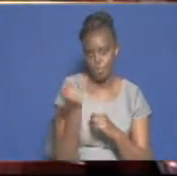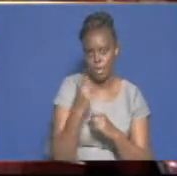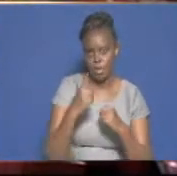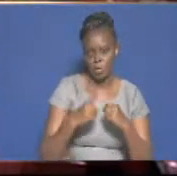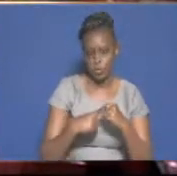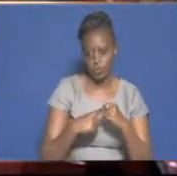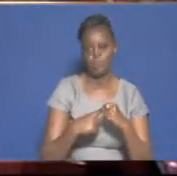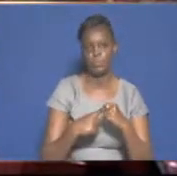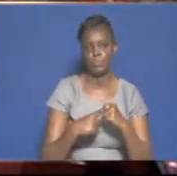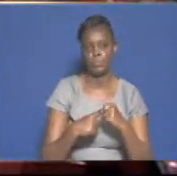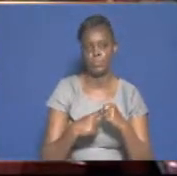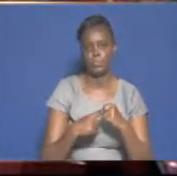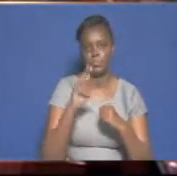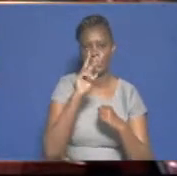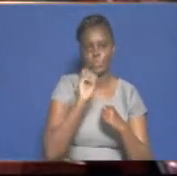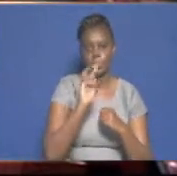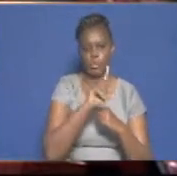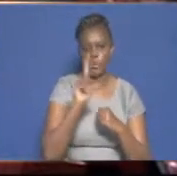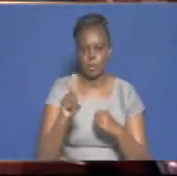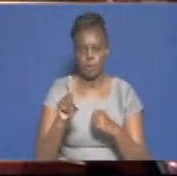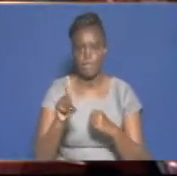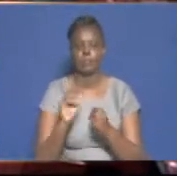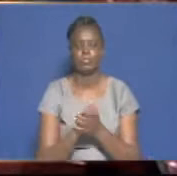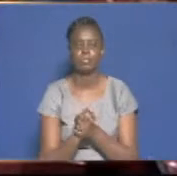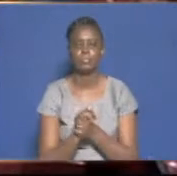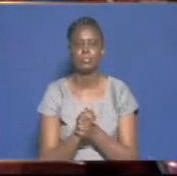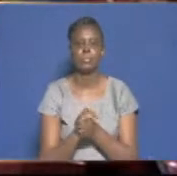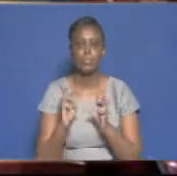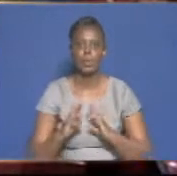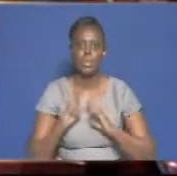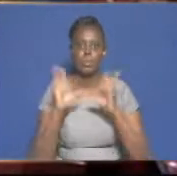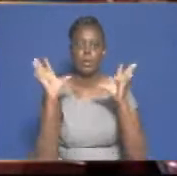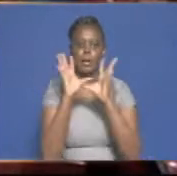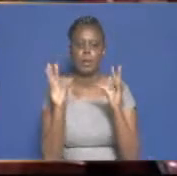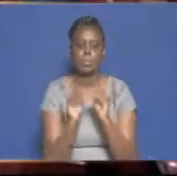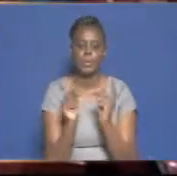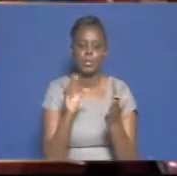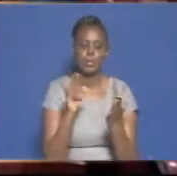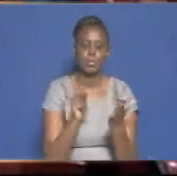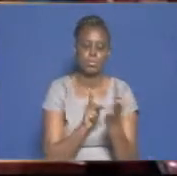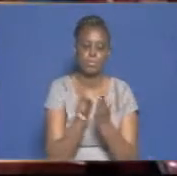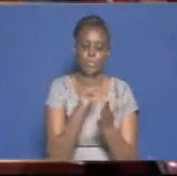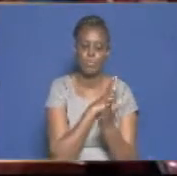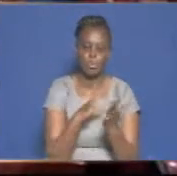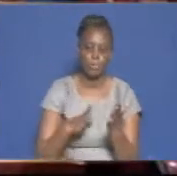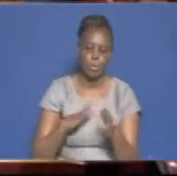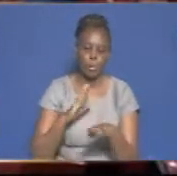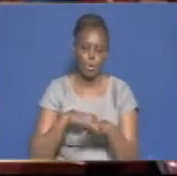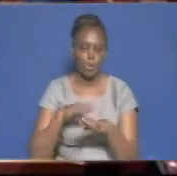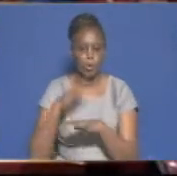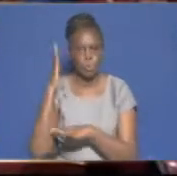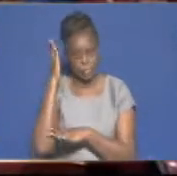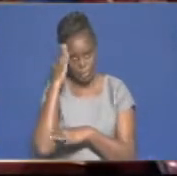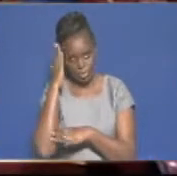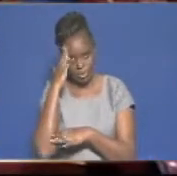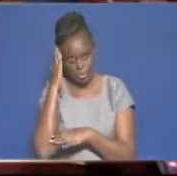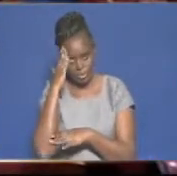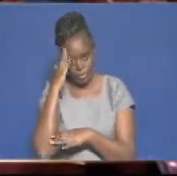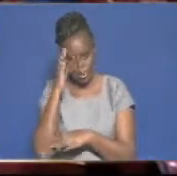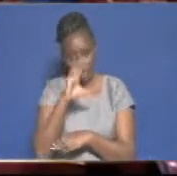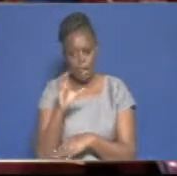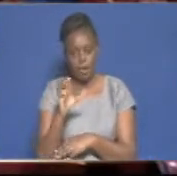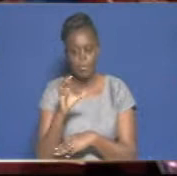15th, 2021, afternoon session. That is the report of the Budget and Appropriations Committee on its consideration of the